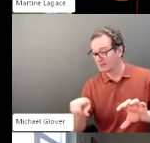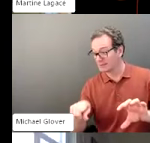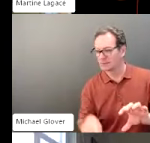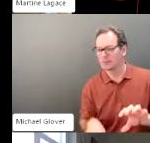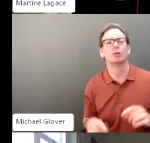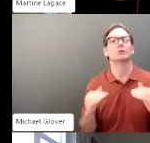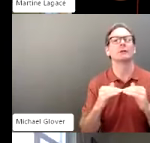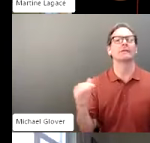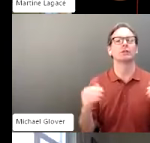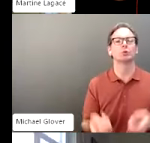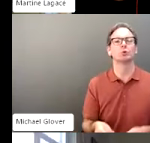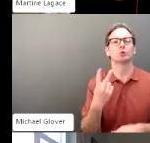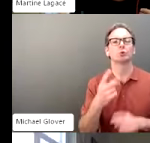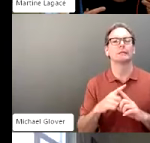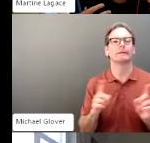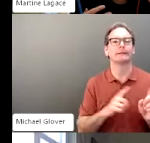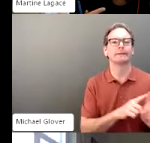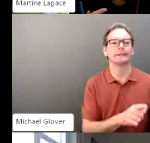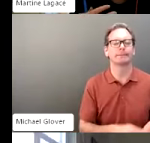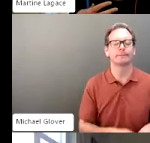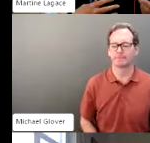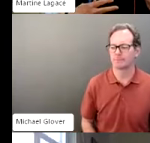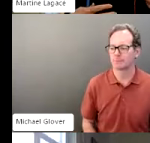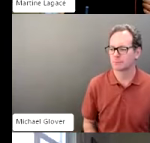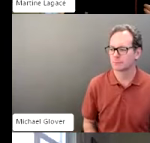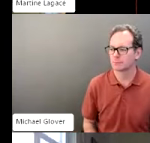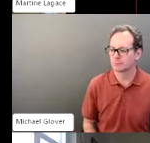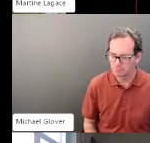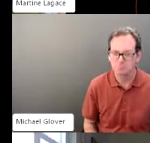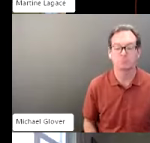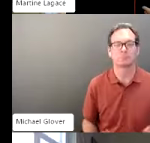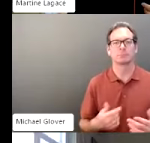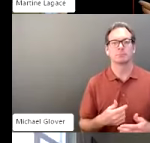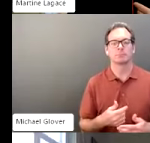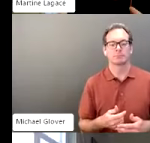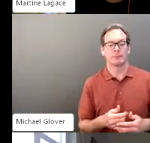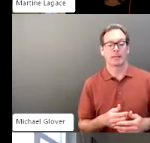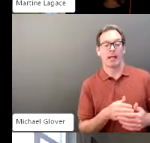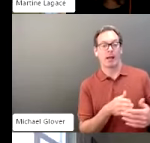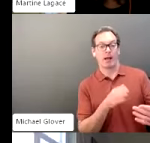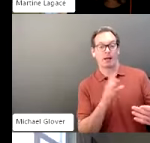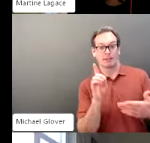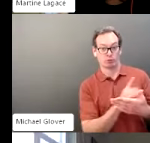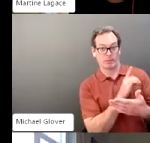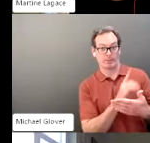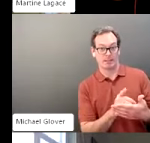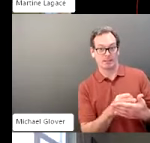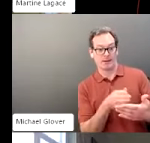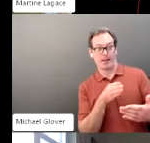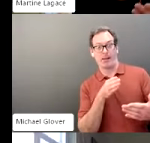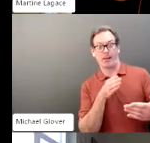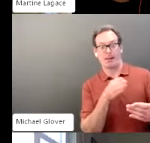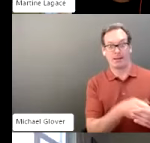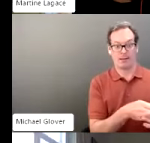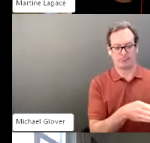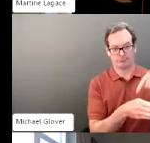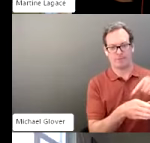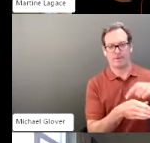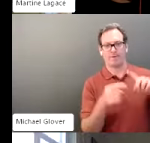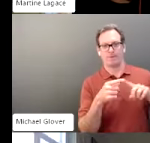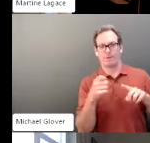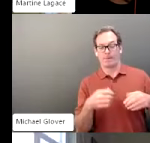in the way it's conveyed. So it can be conveyed from the younger adults towards the older adults. So this is that refers